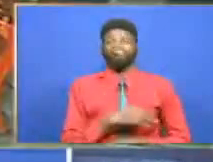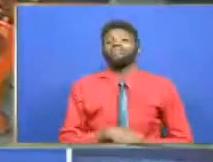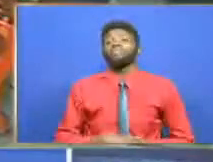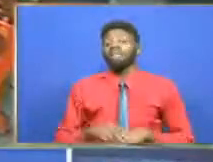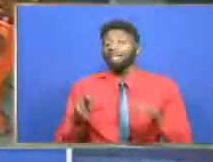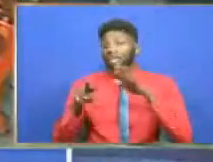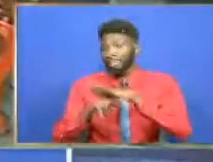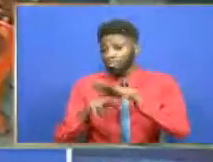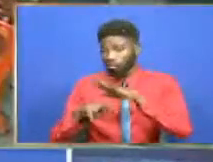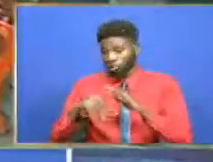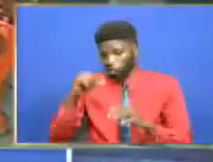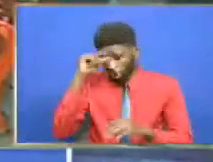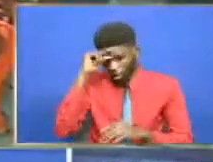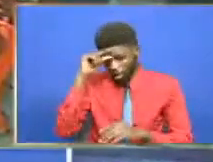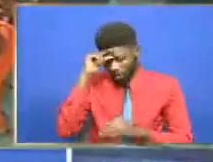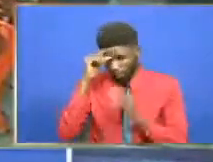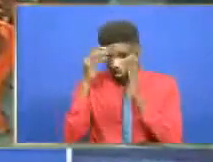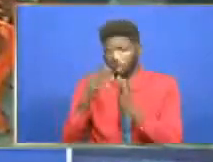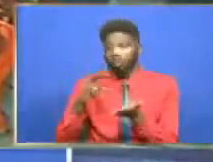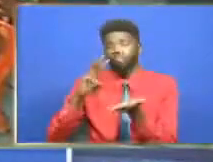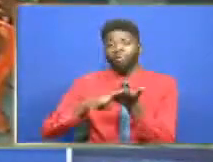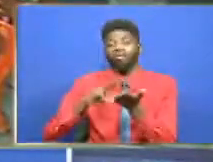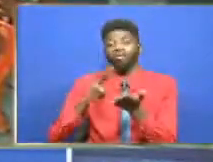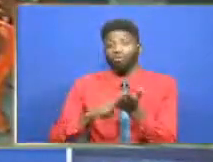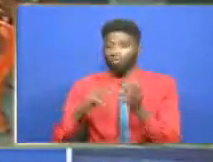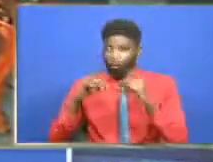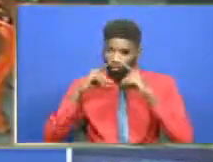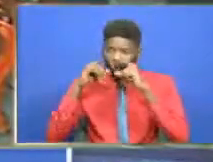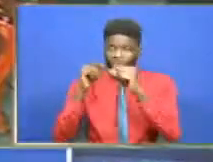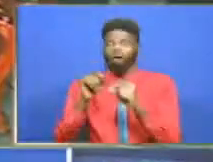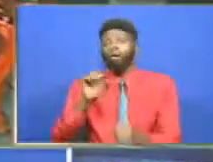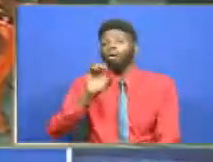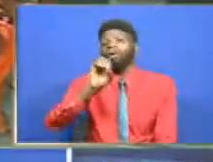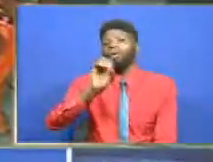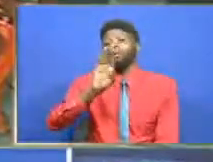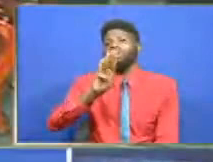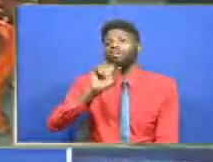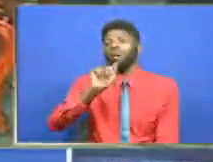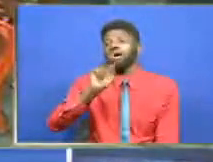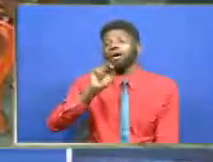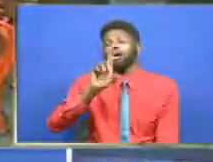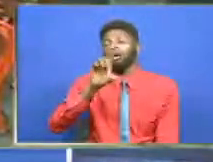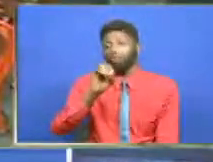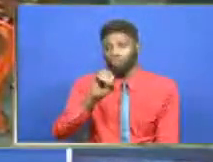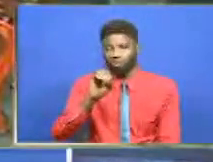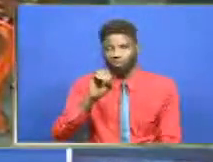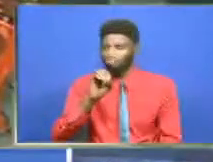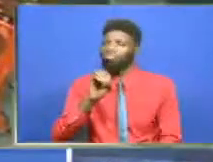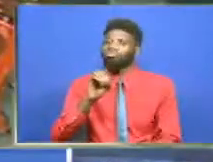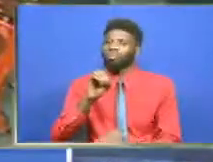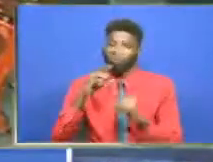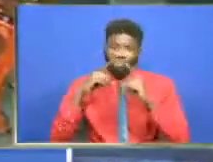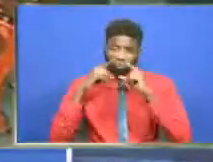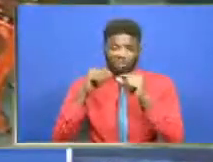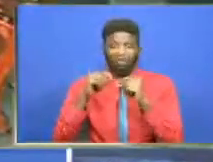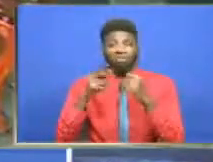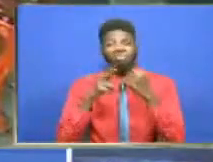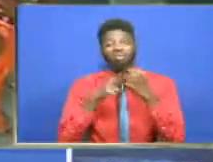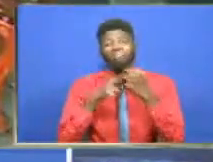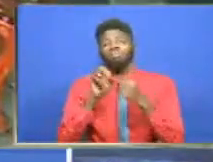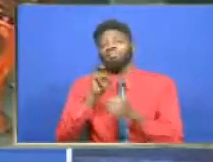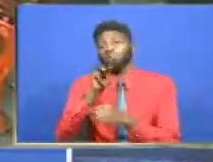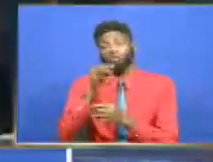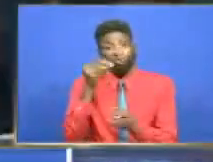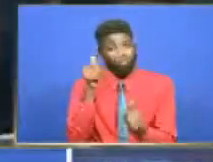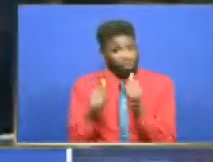Governor Okoth Obado, saying the 73 million shillings alleged to have been misappropriated will not affect operations at the county